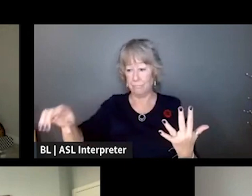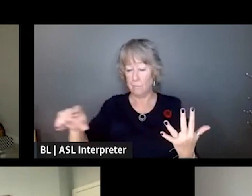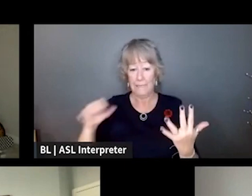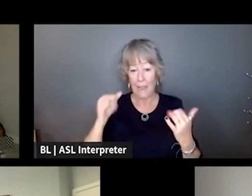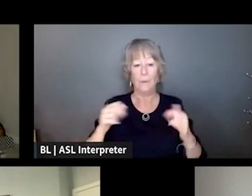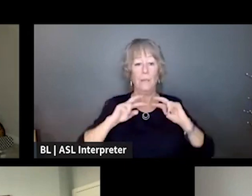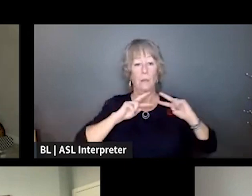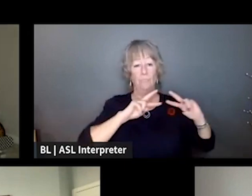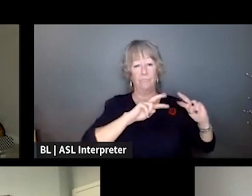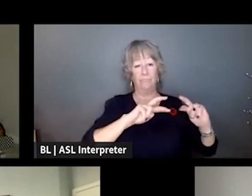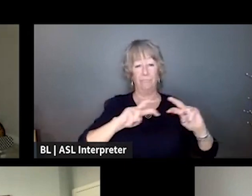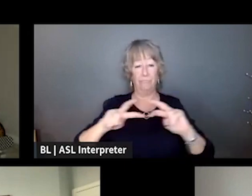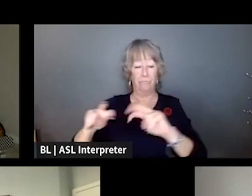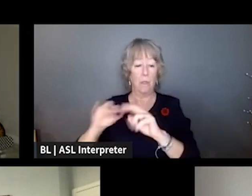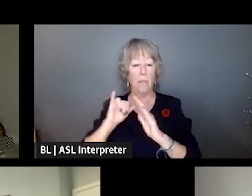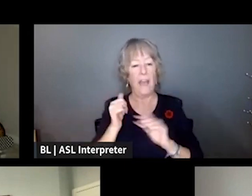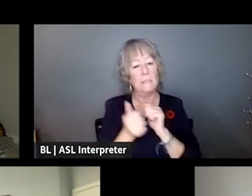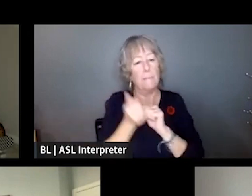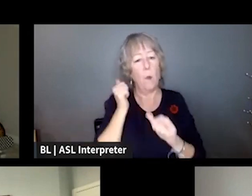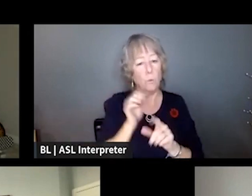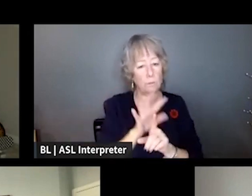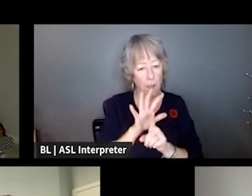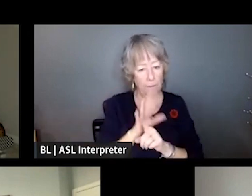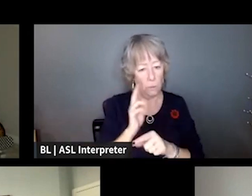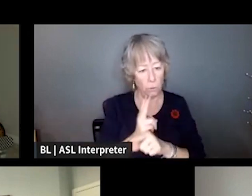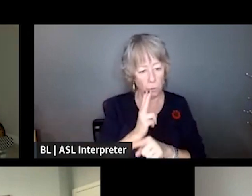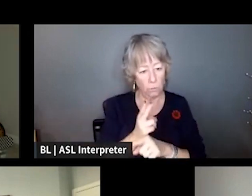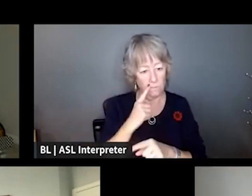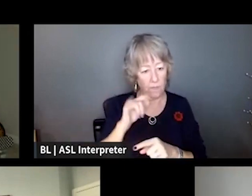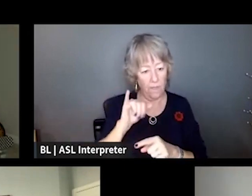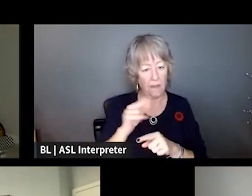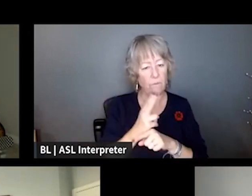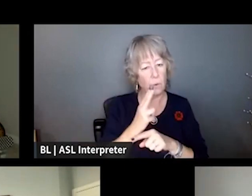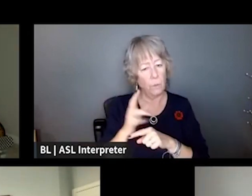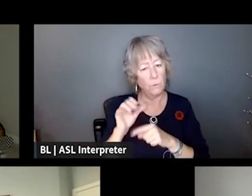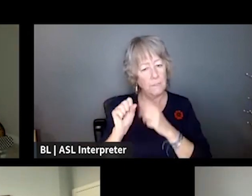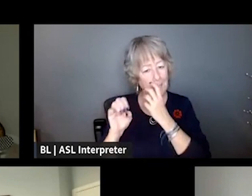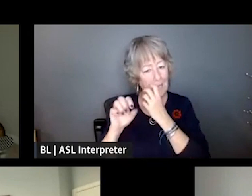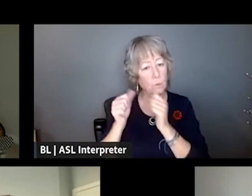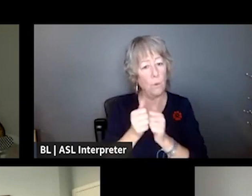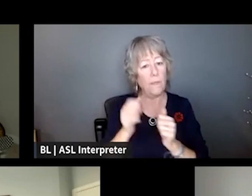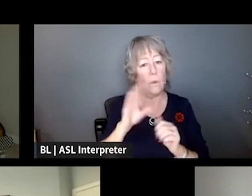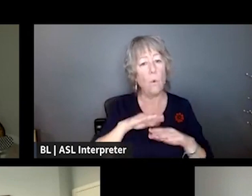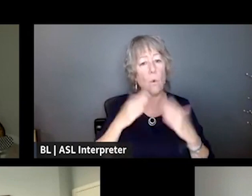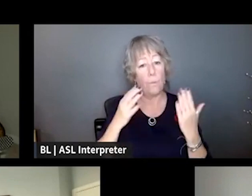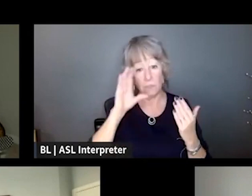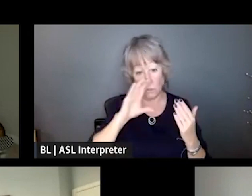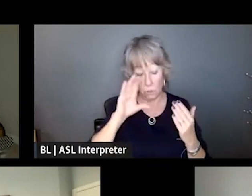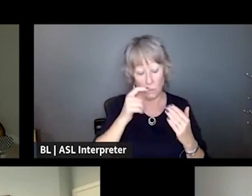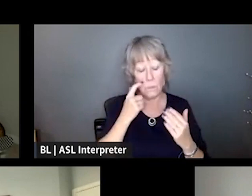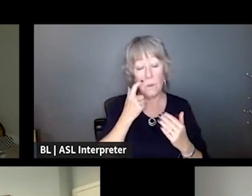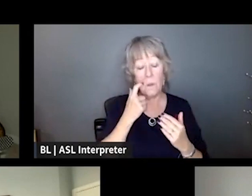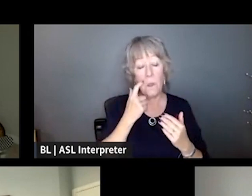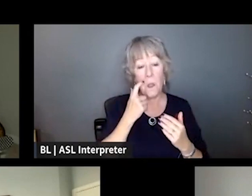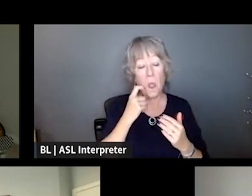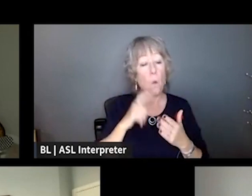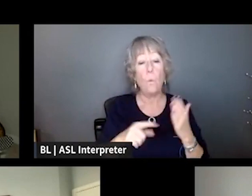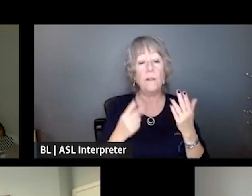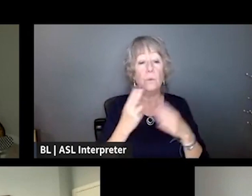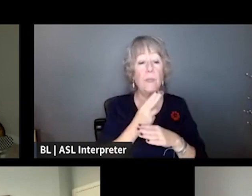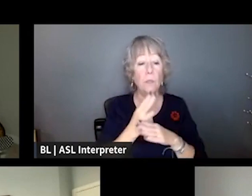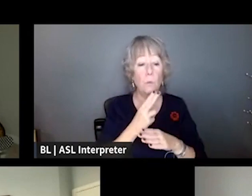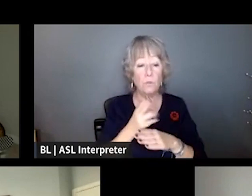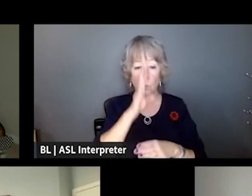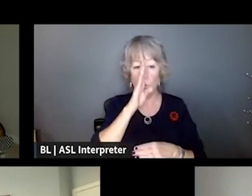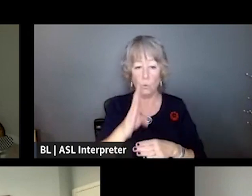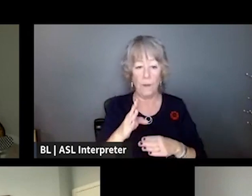the most popular use case, like I said, one of the more popular use cases in Opensearch. Now, what do they use? They may directly stream